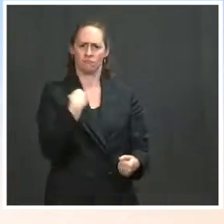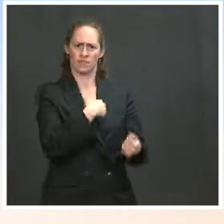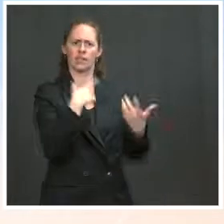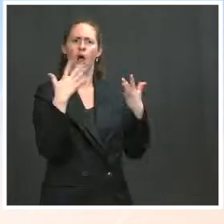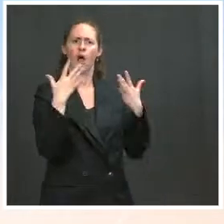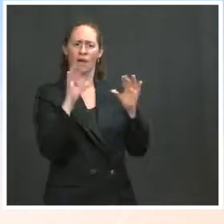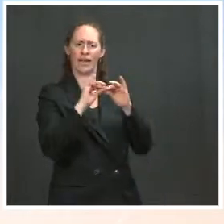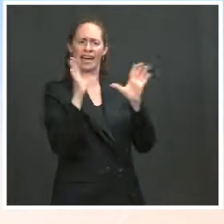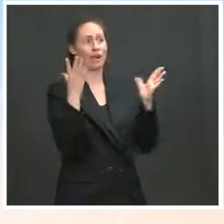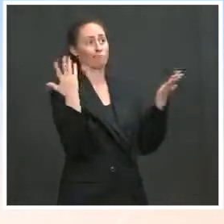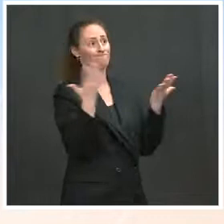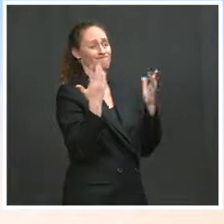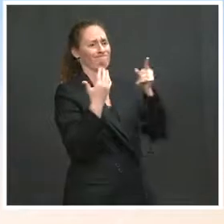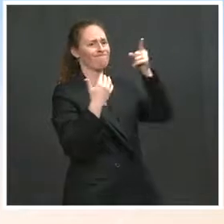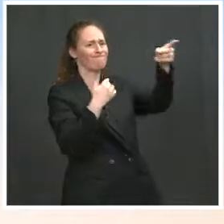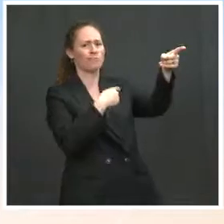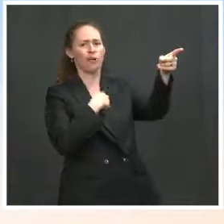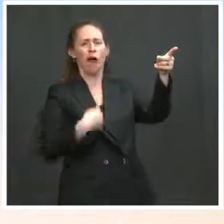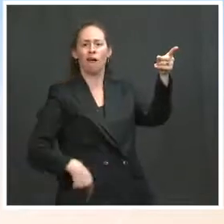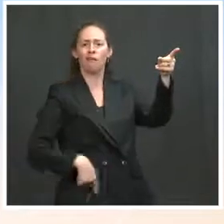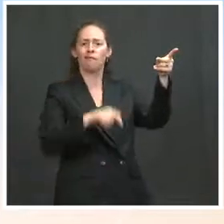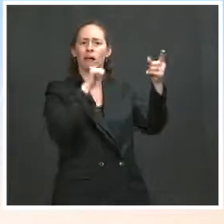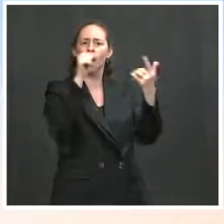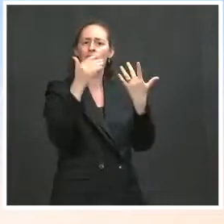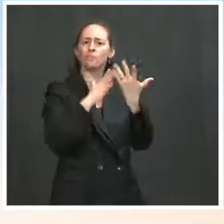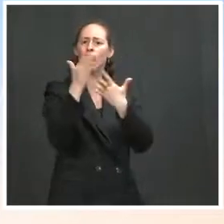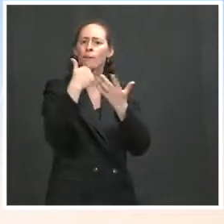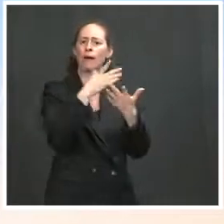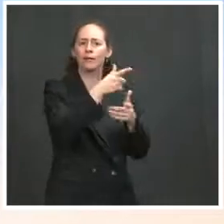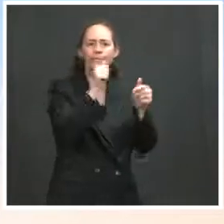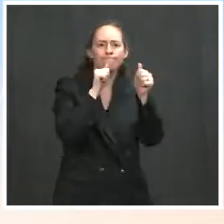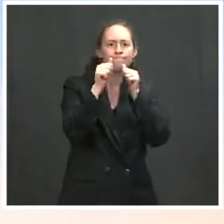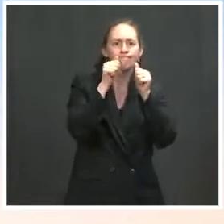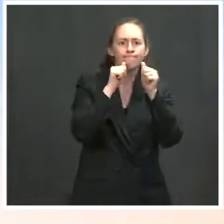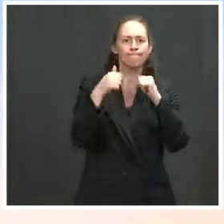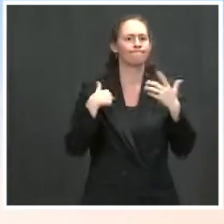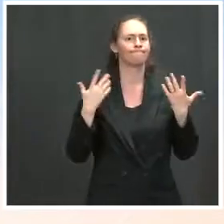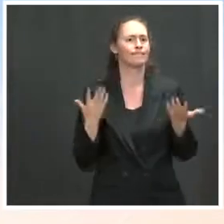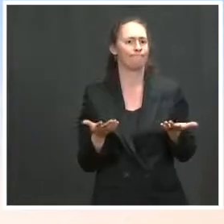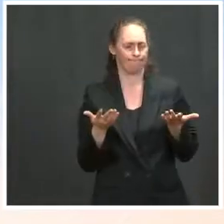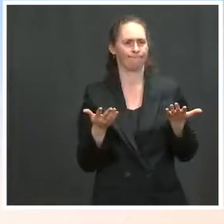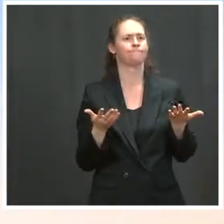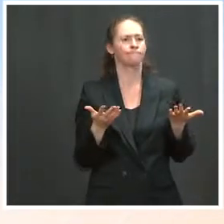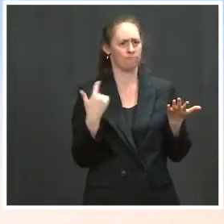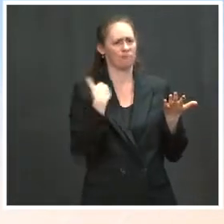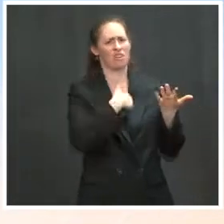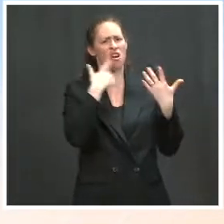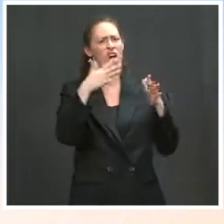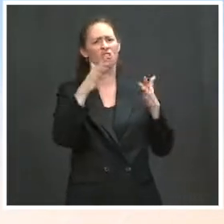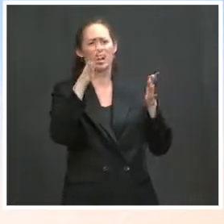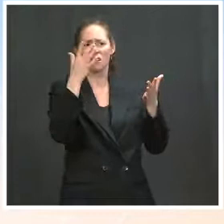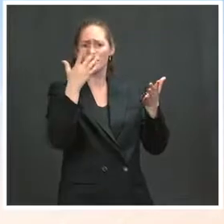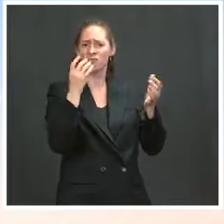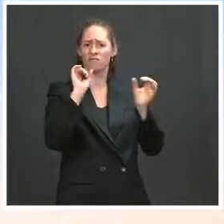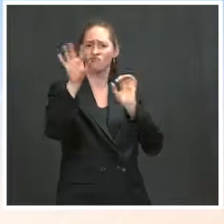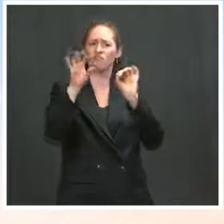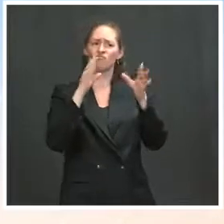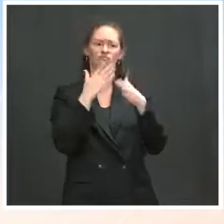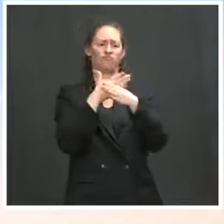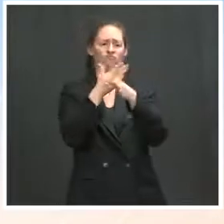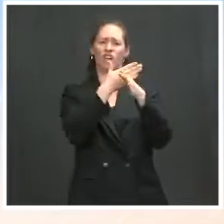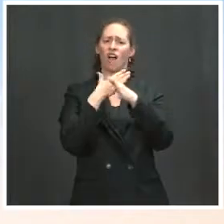more. And so that's what we've been, I think, very vocal about these past several months, and we'll